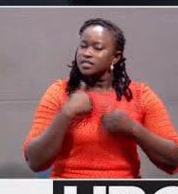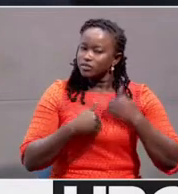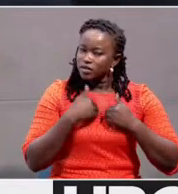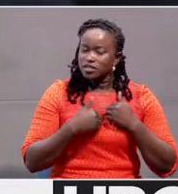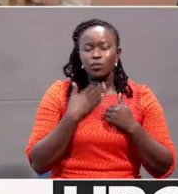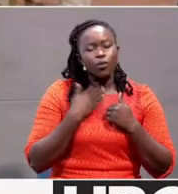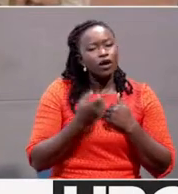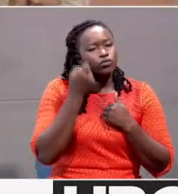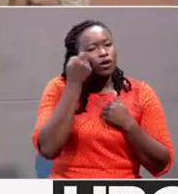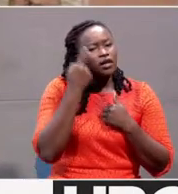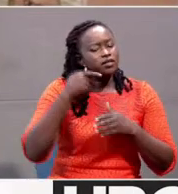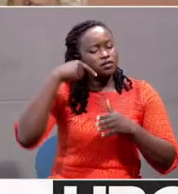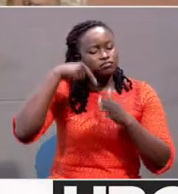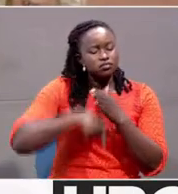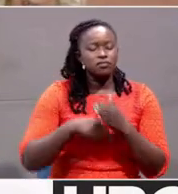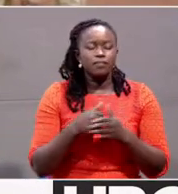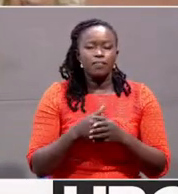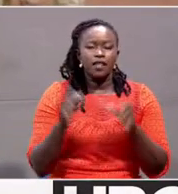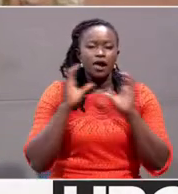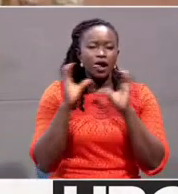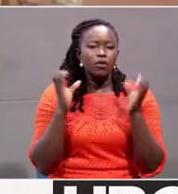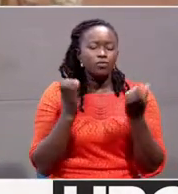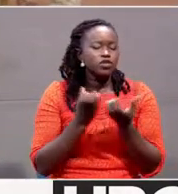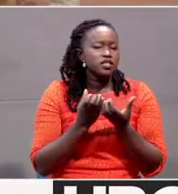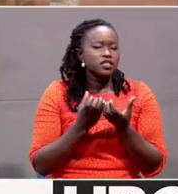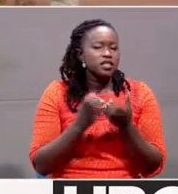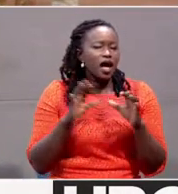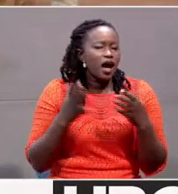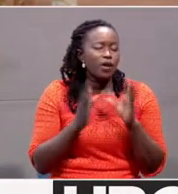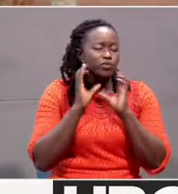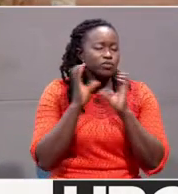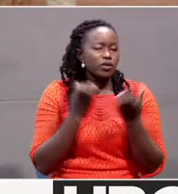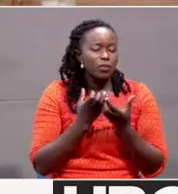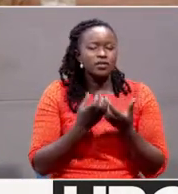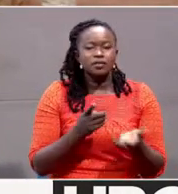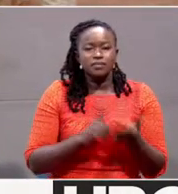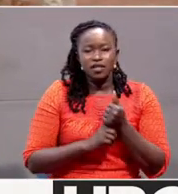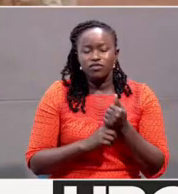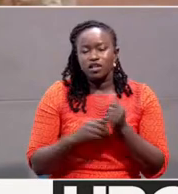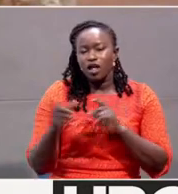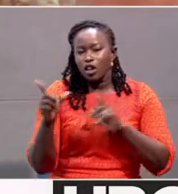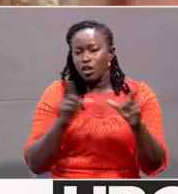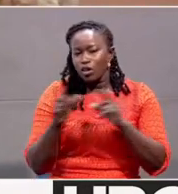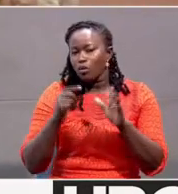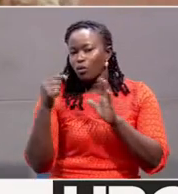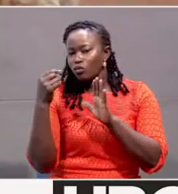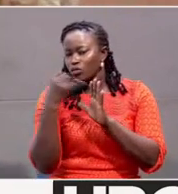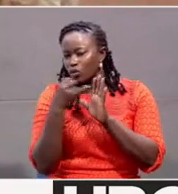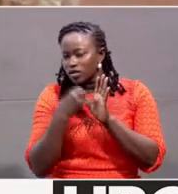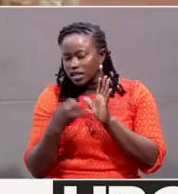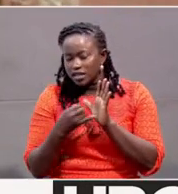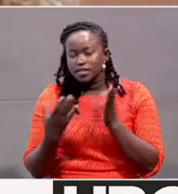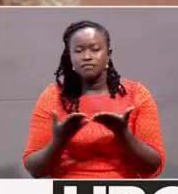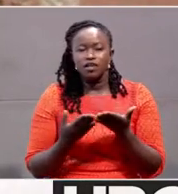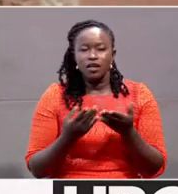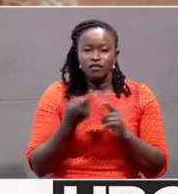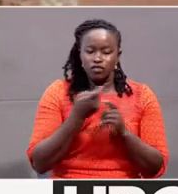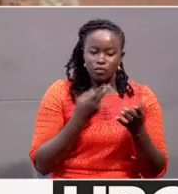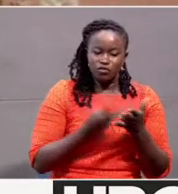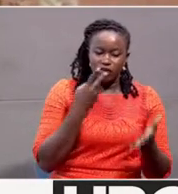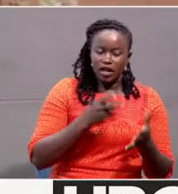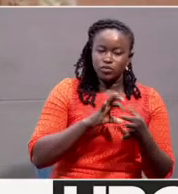the details, the communities, how are they going to benefit, the local content aspects right through the value chain,